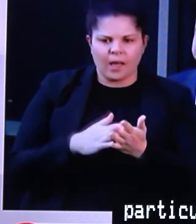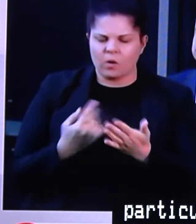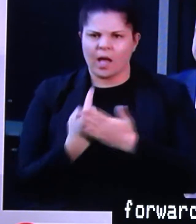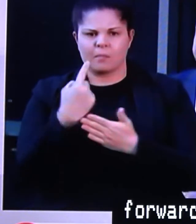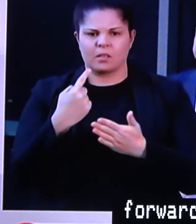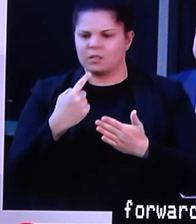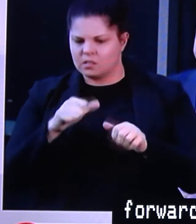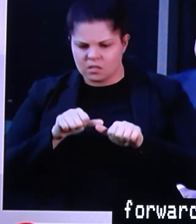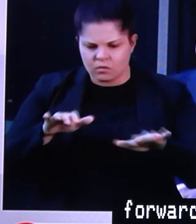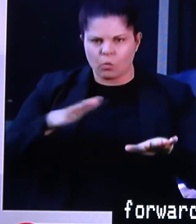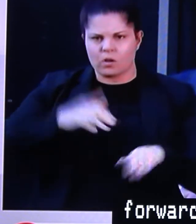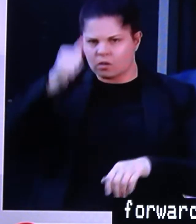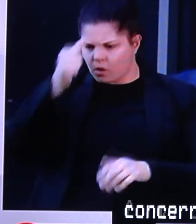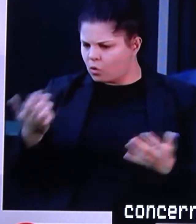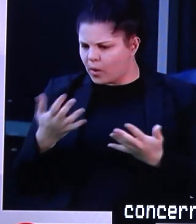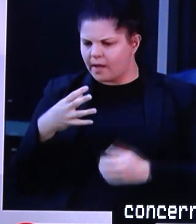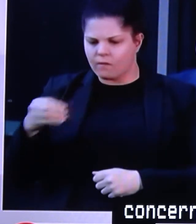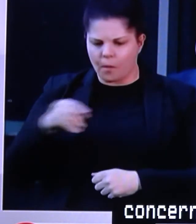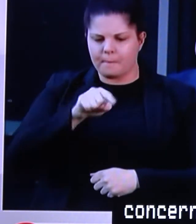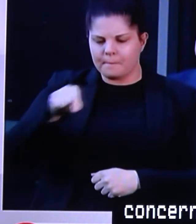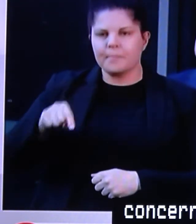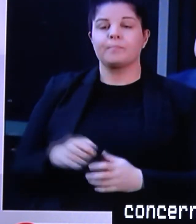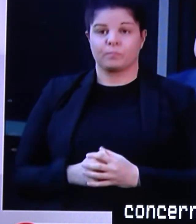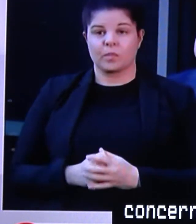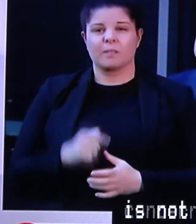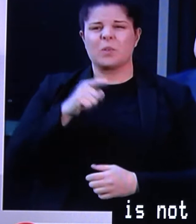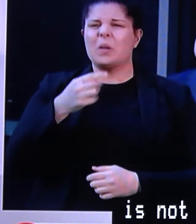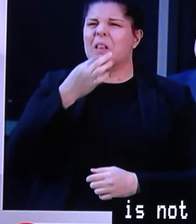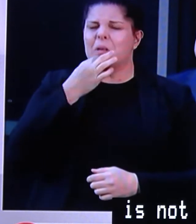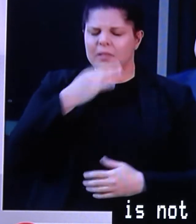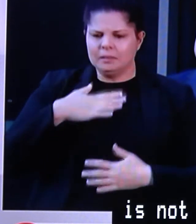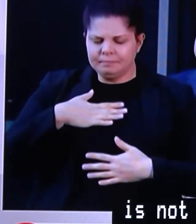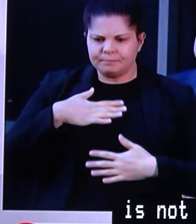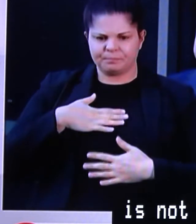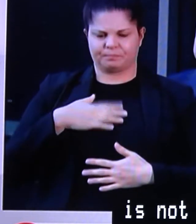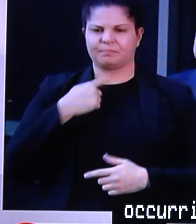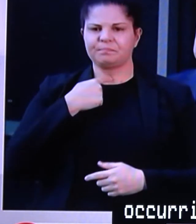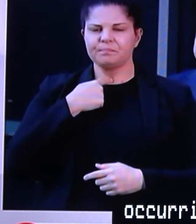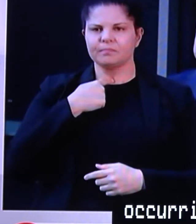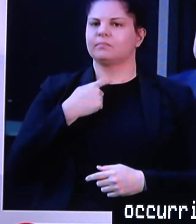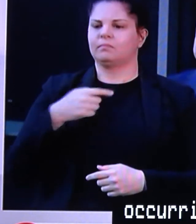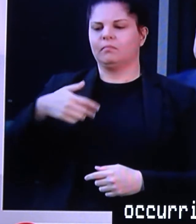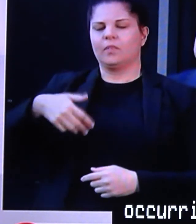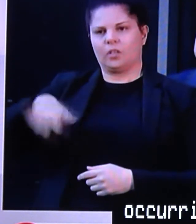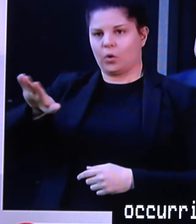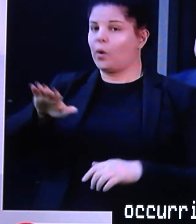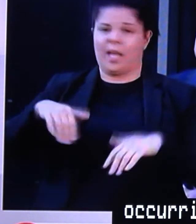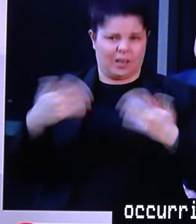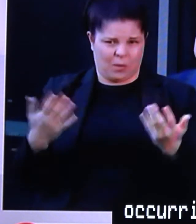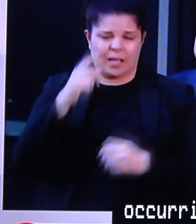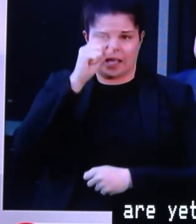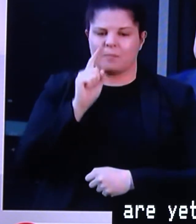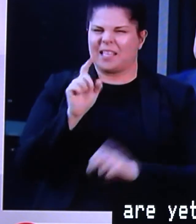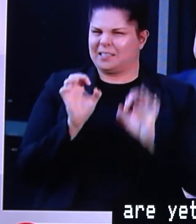communities that are yet undetected. So again, anyone with respiratory symptoms across the state can come forward, but those areas